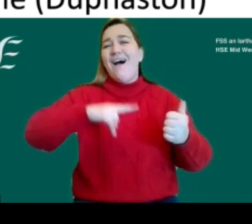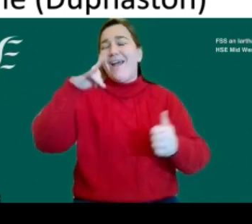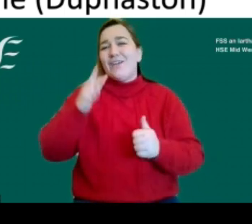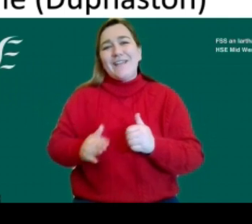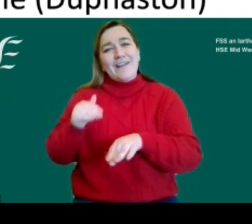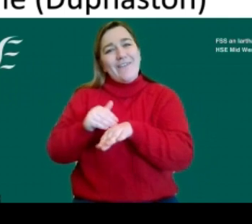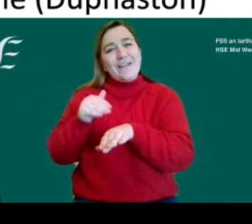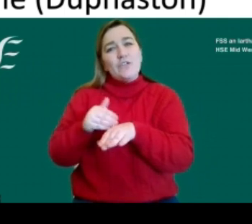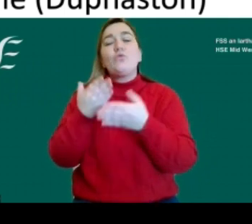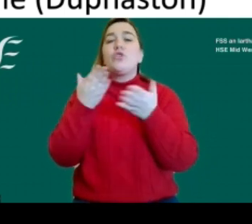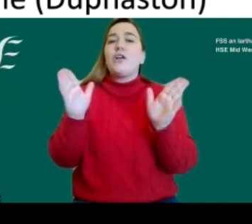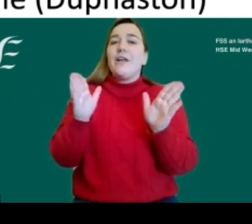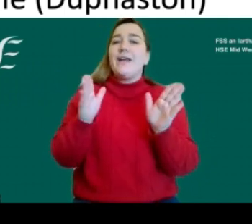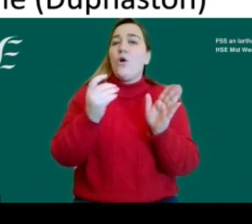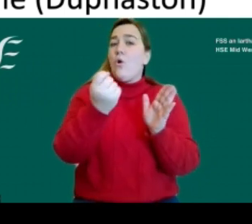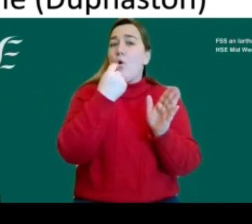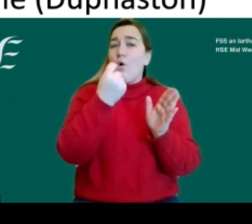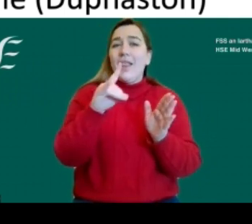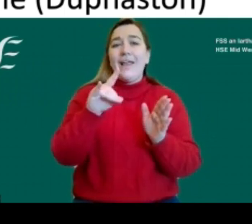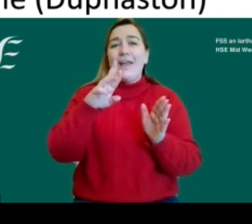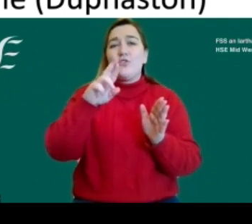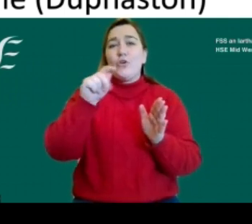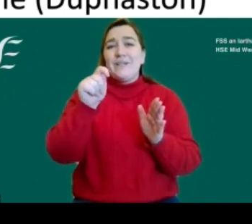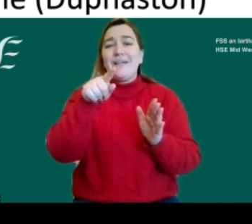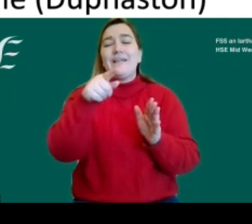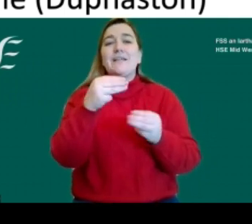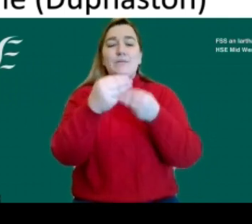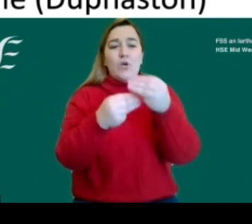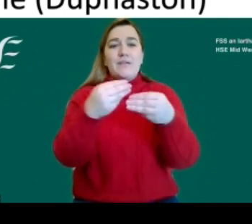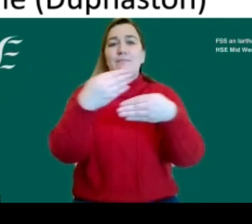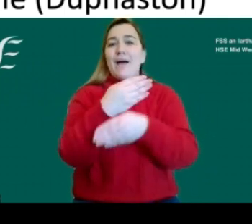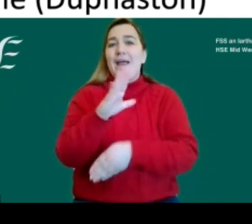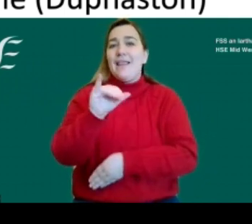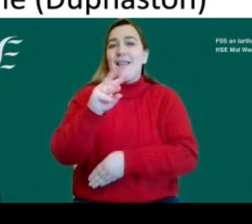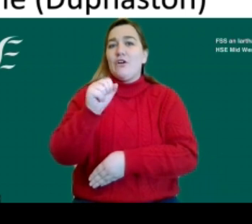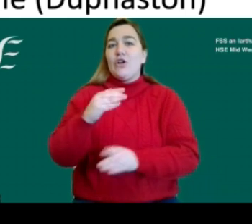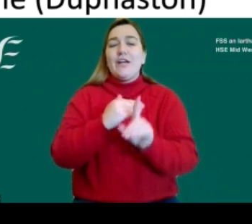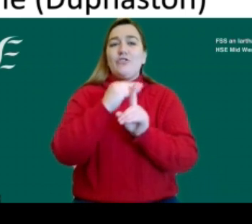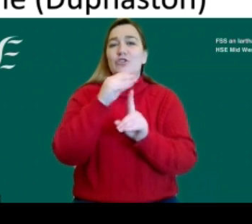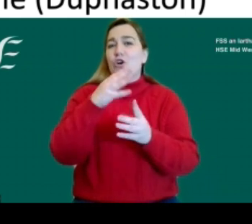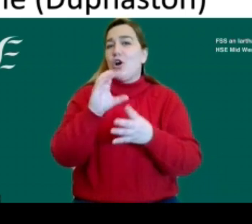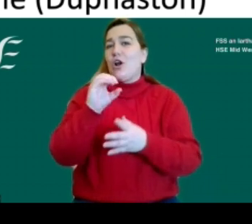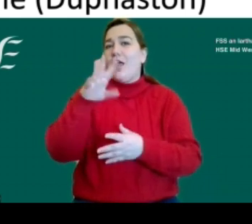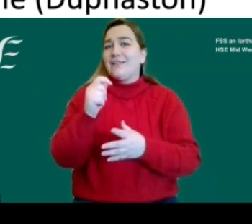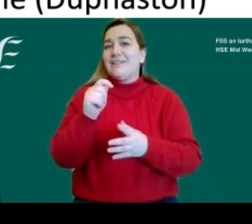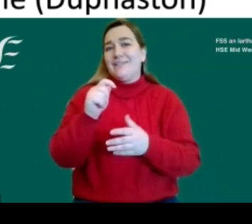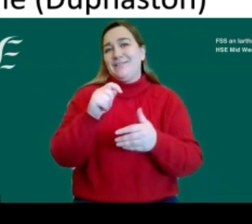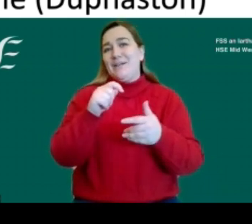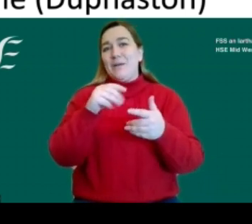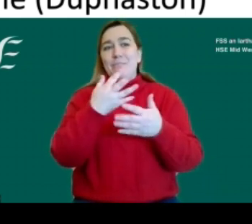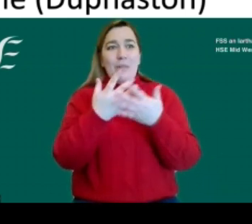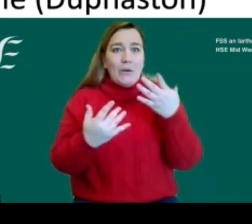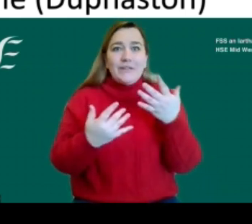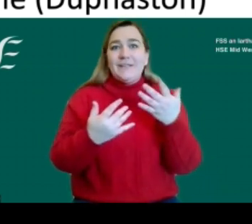effects. So it was generally oral HRT. And when you take oral HRT, that's processed by your liver, which increases your clotting factor production, which in turn increases